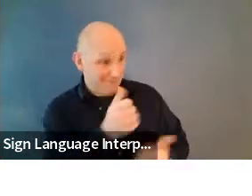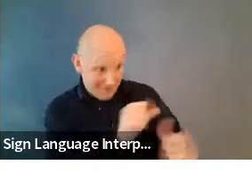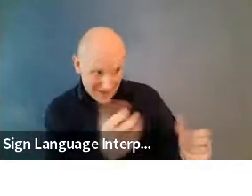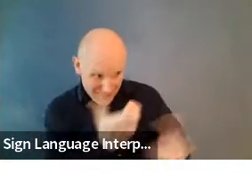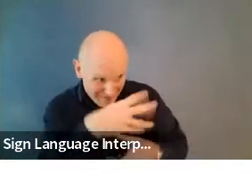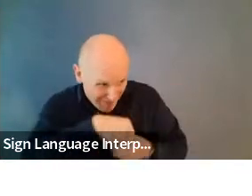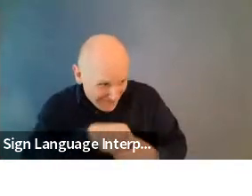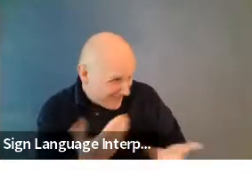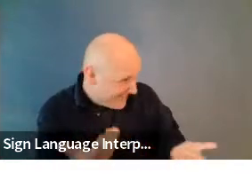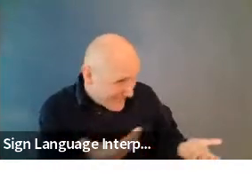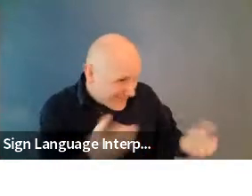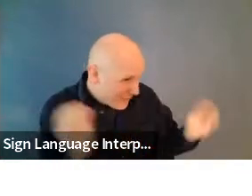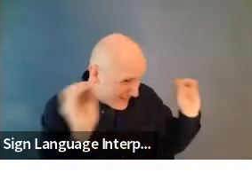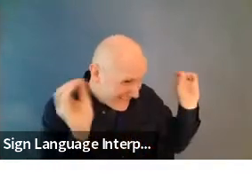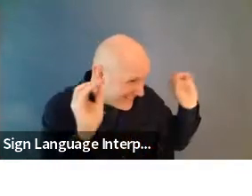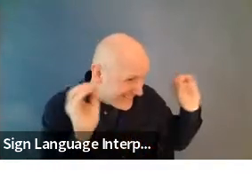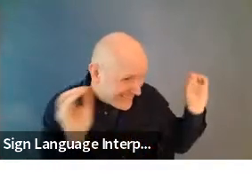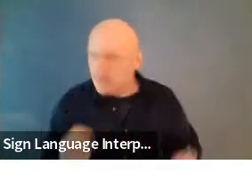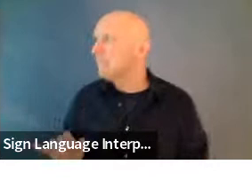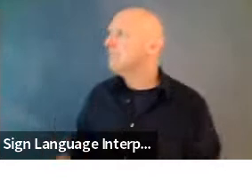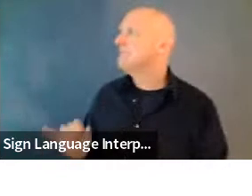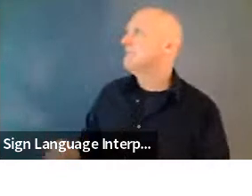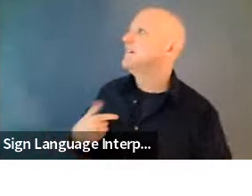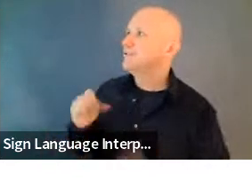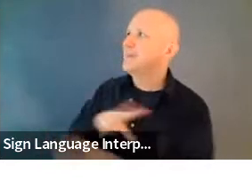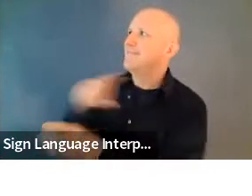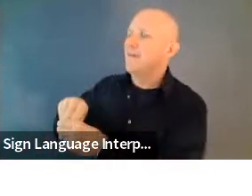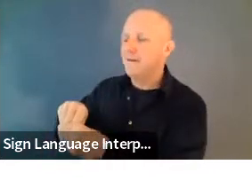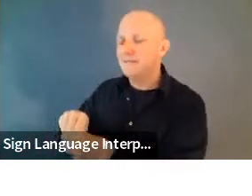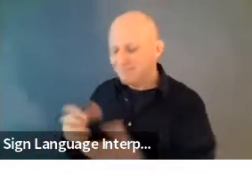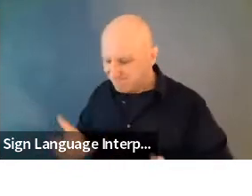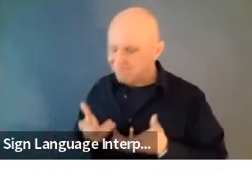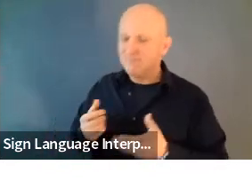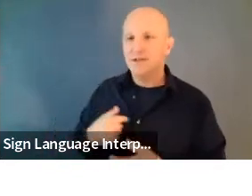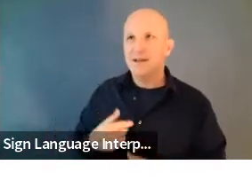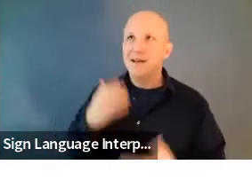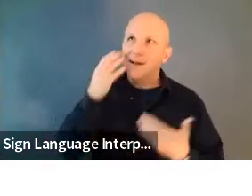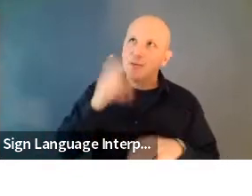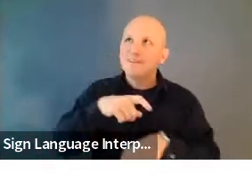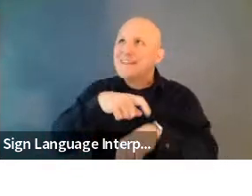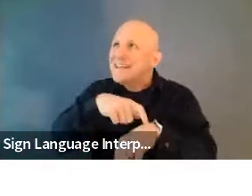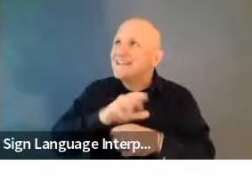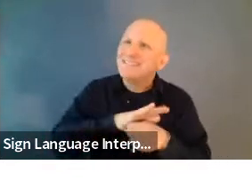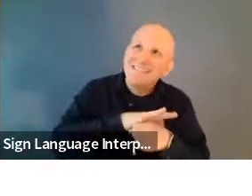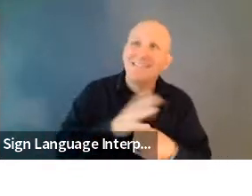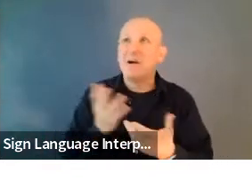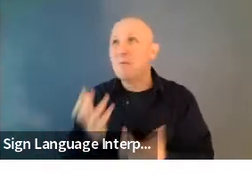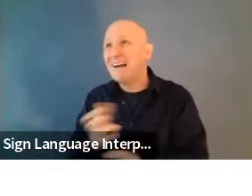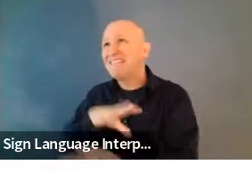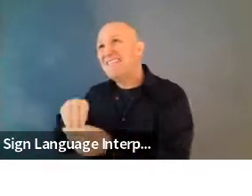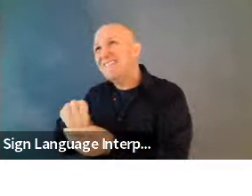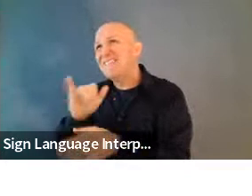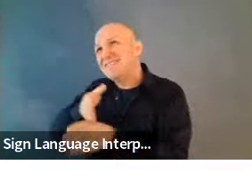And that, for me at least, was my impetus to get involved. I was like, I don't know if I have time, if that's exactly where I want to be or what I want to be working